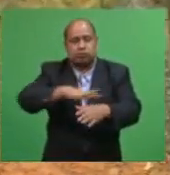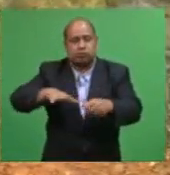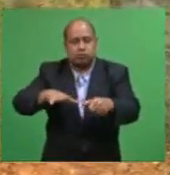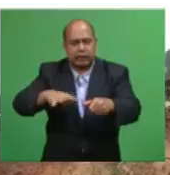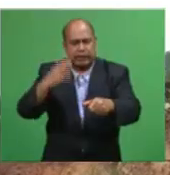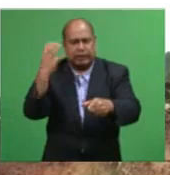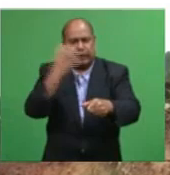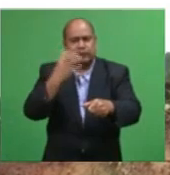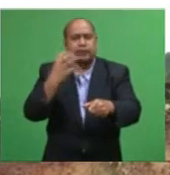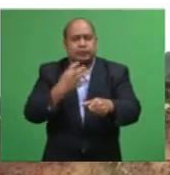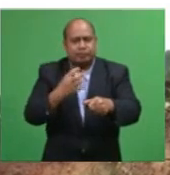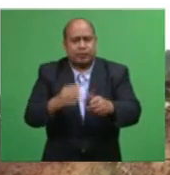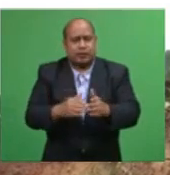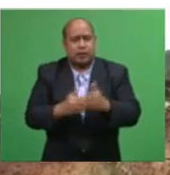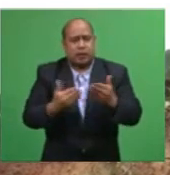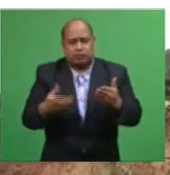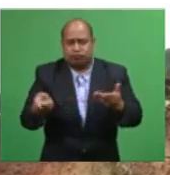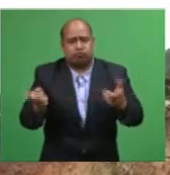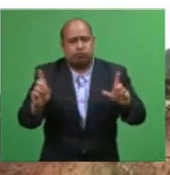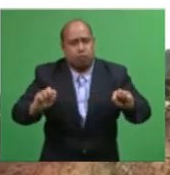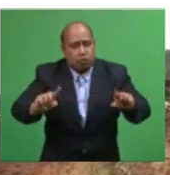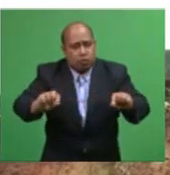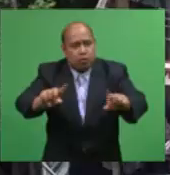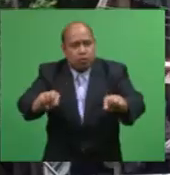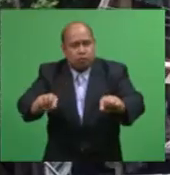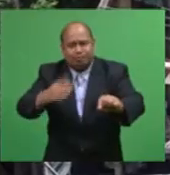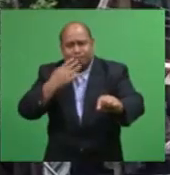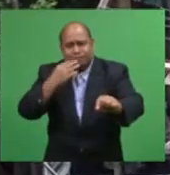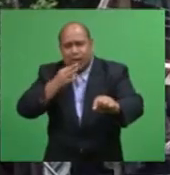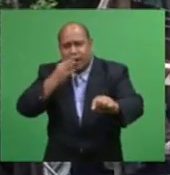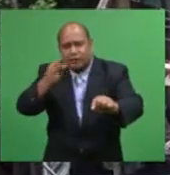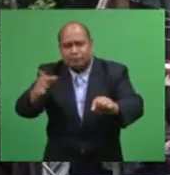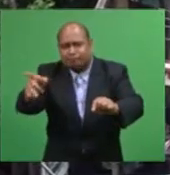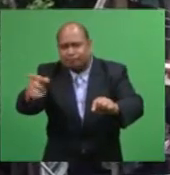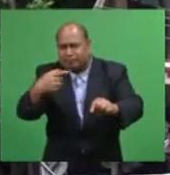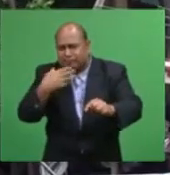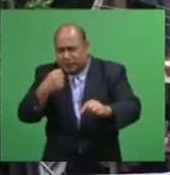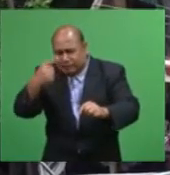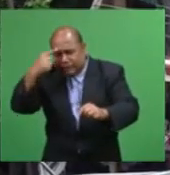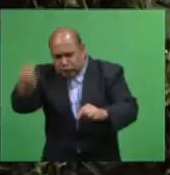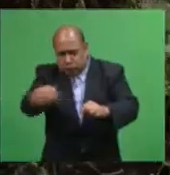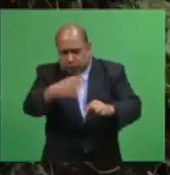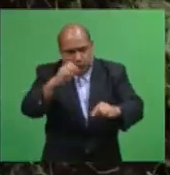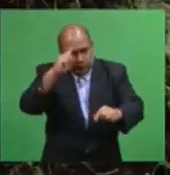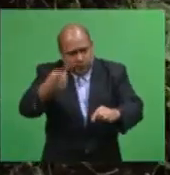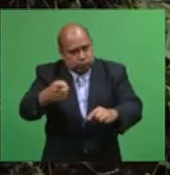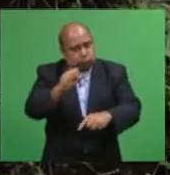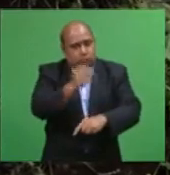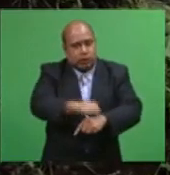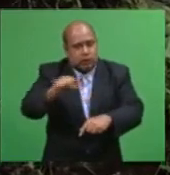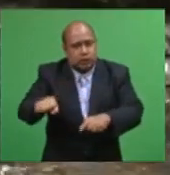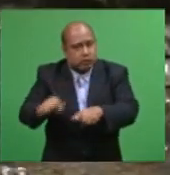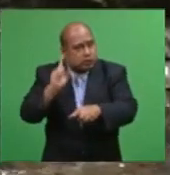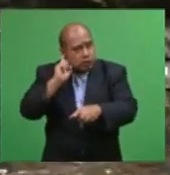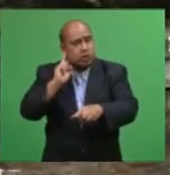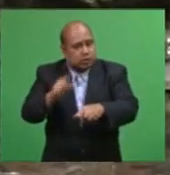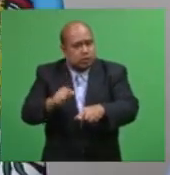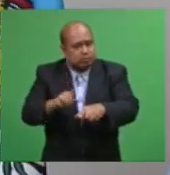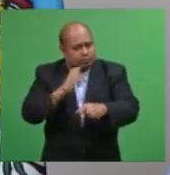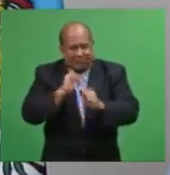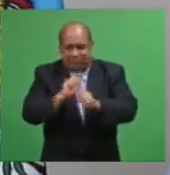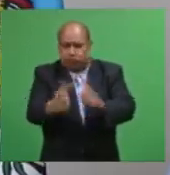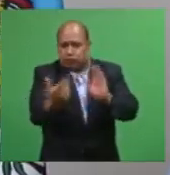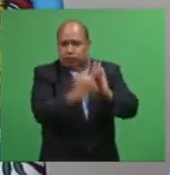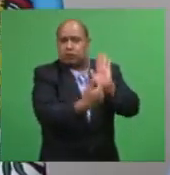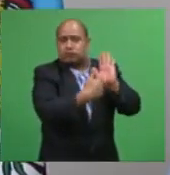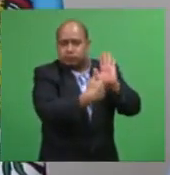moment. People have been urged to understand the seriousness of the situation and follow the procedures put in place. So the